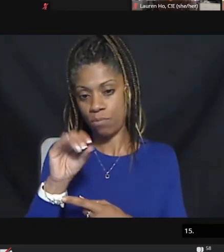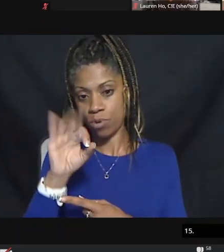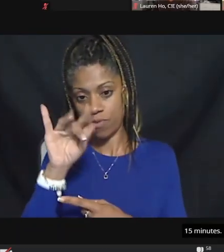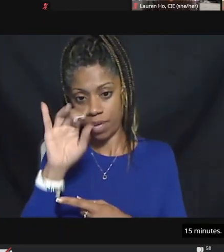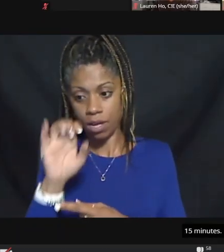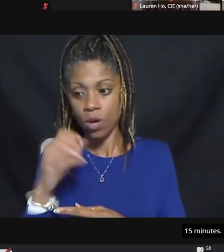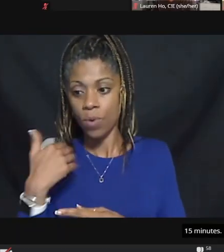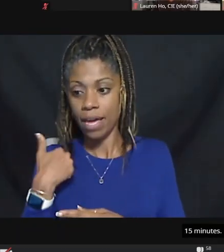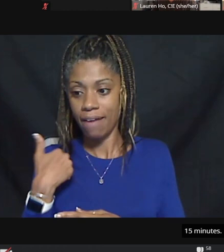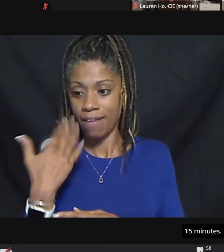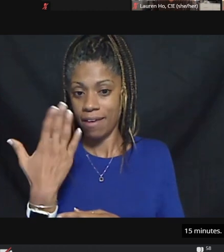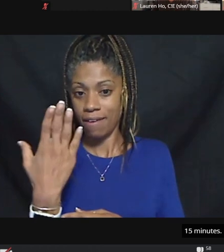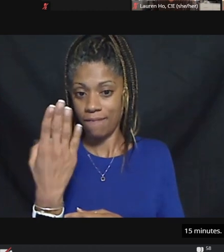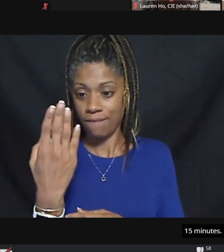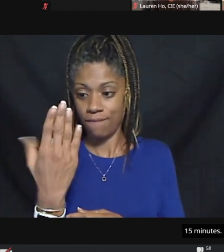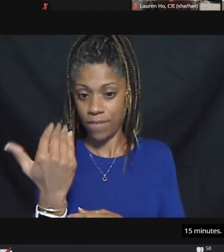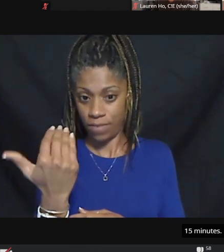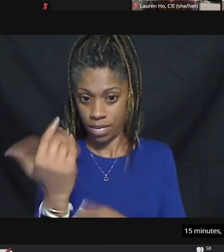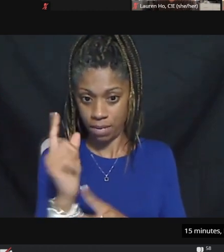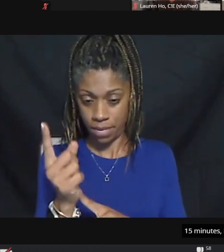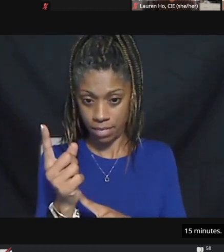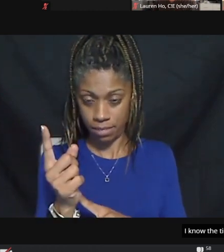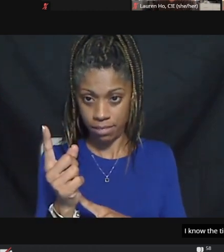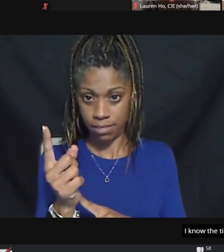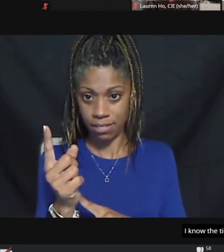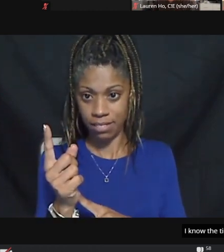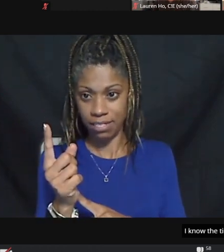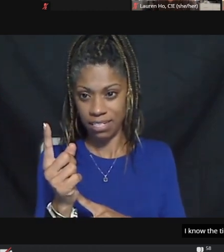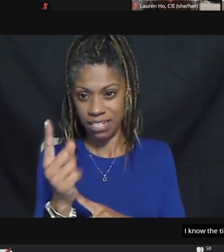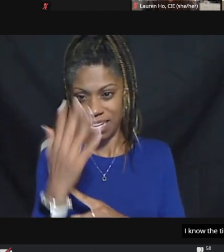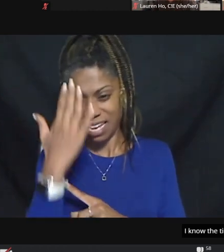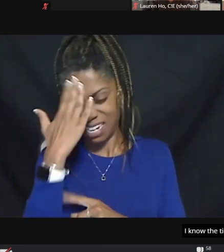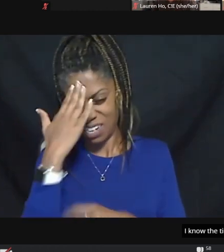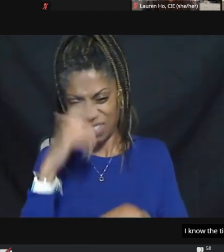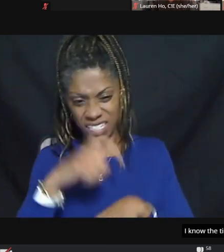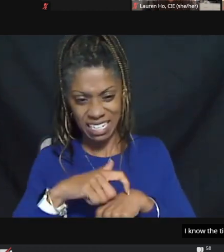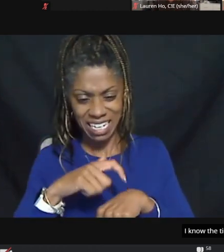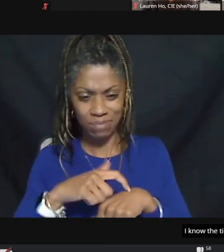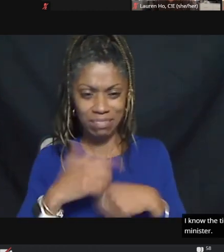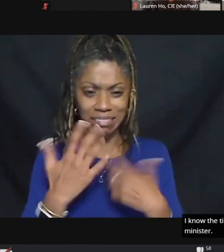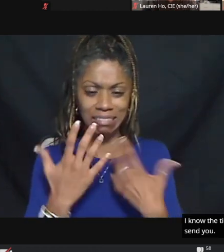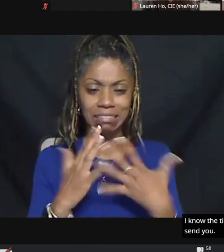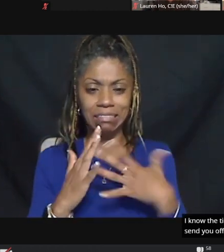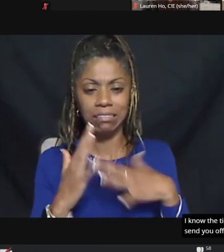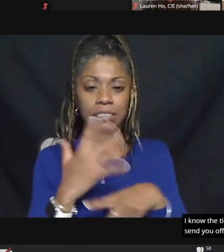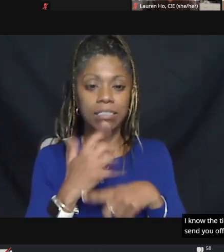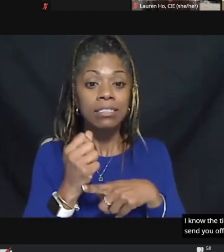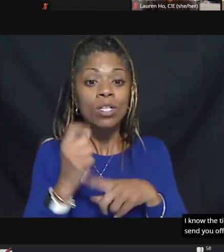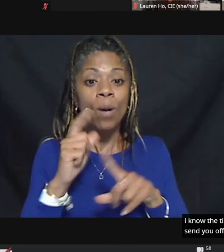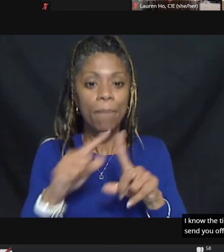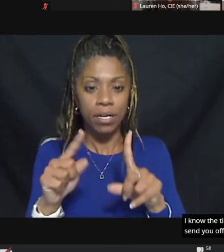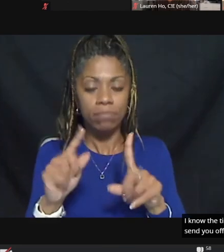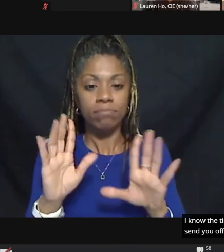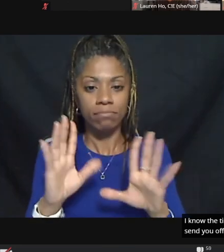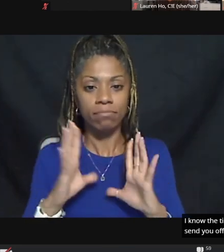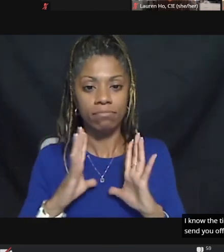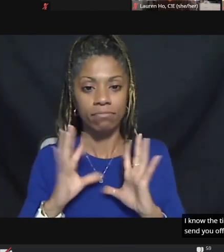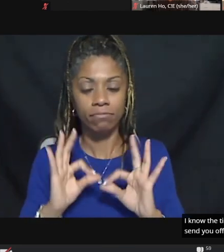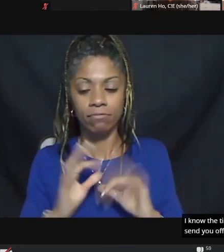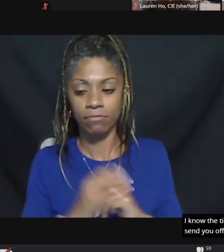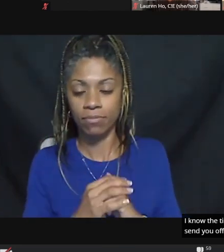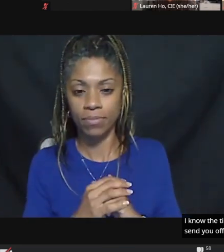15 minutes. I know the timing just always feels hard, but I'm going to send you off into groups, back into these roll-alike